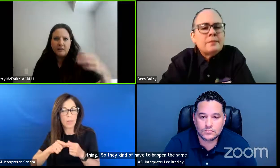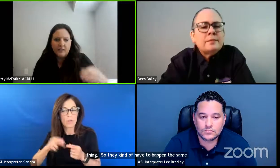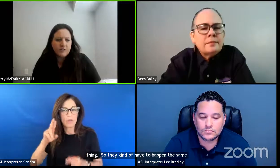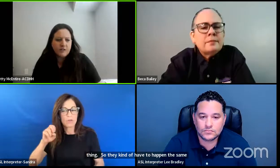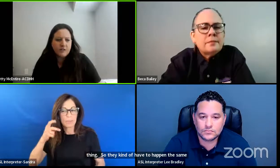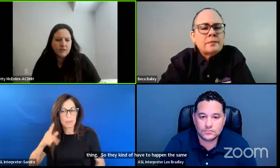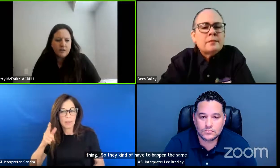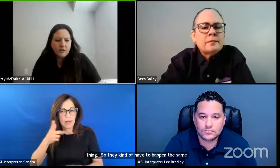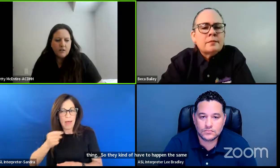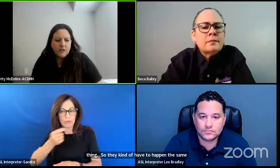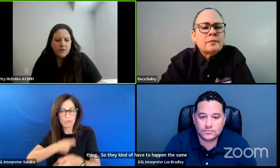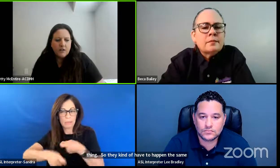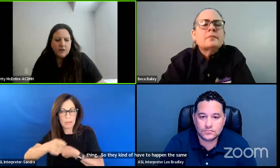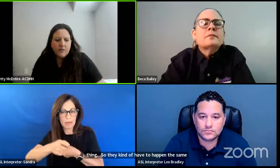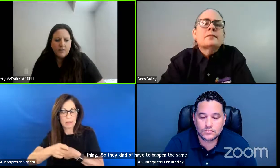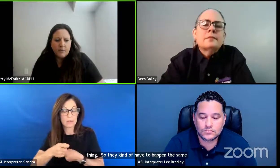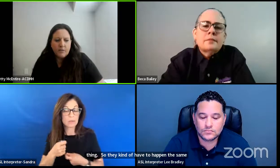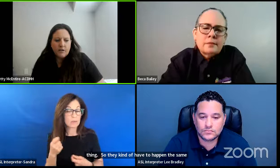is because of the